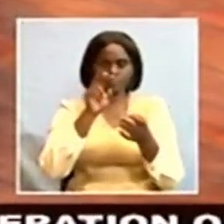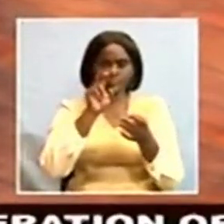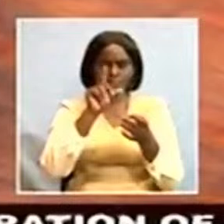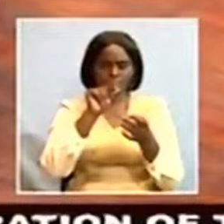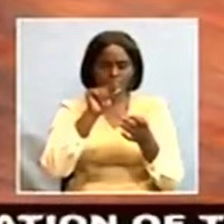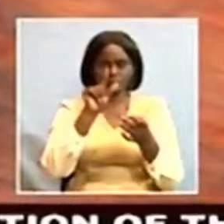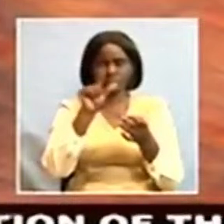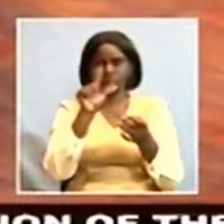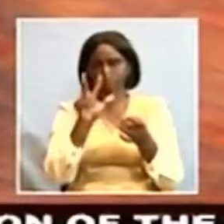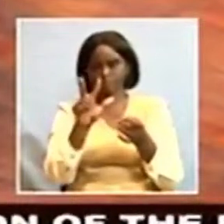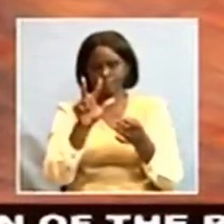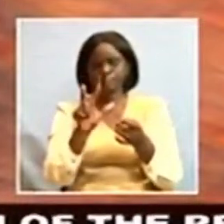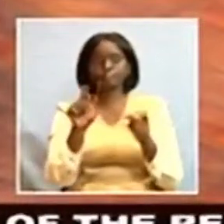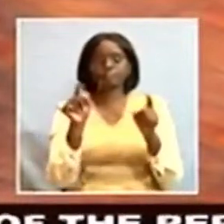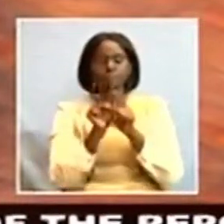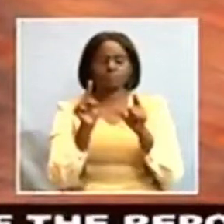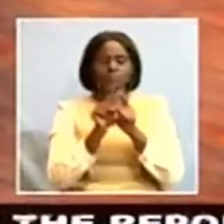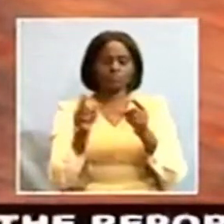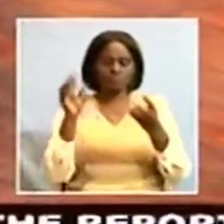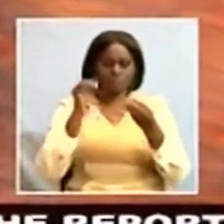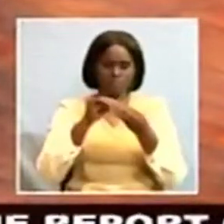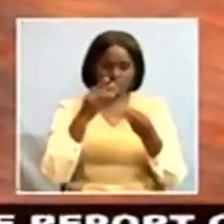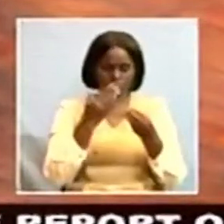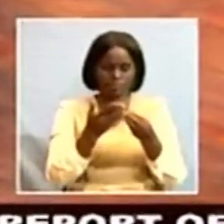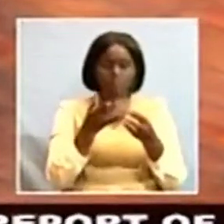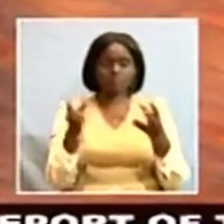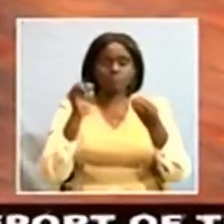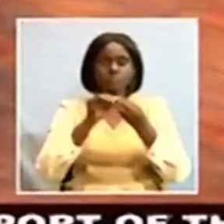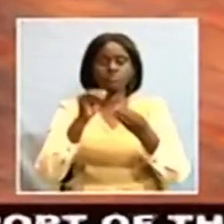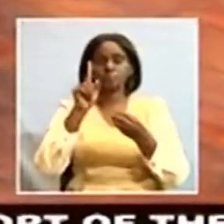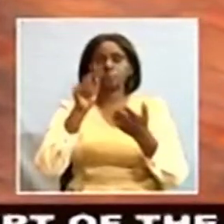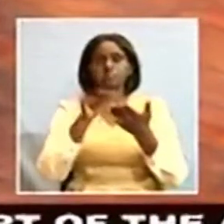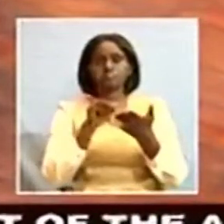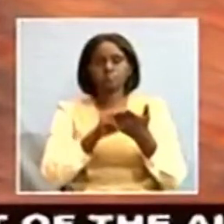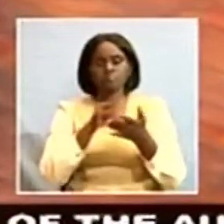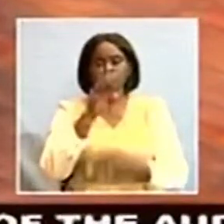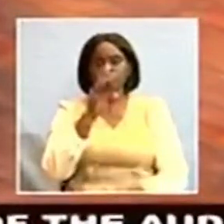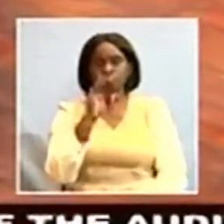2023, and an additional